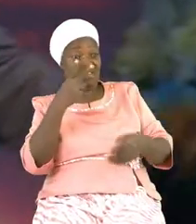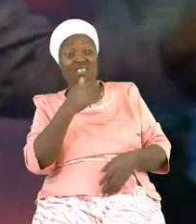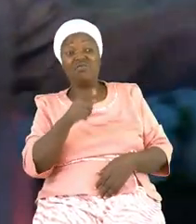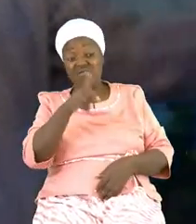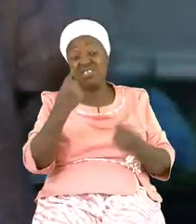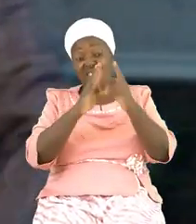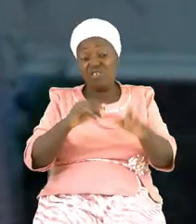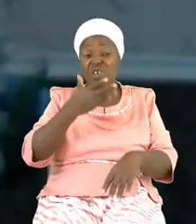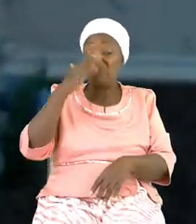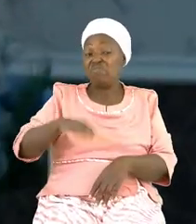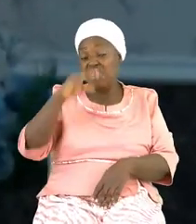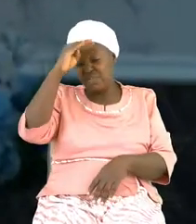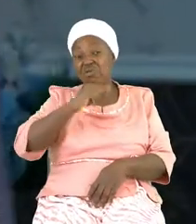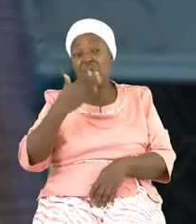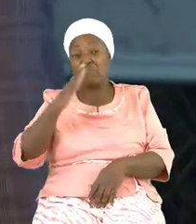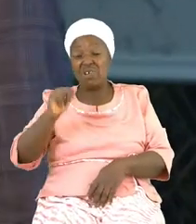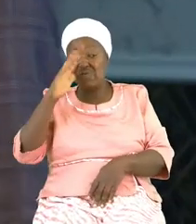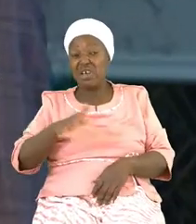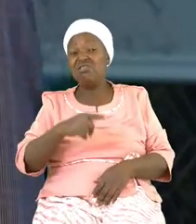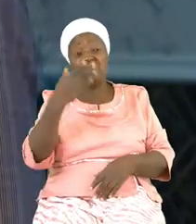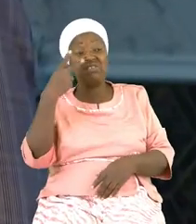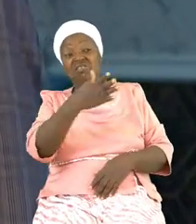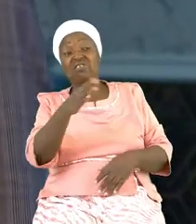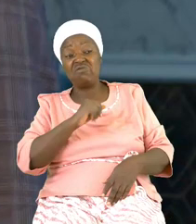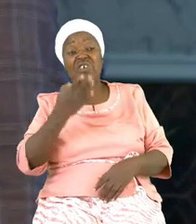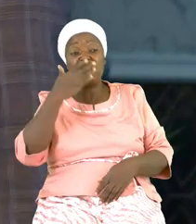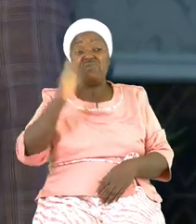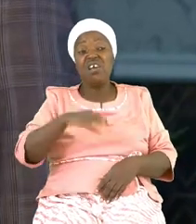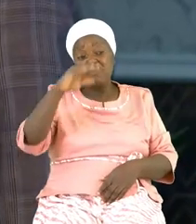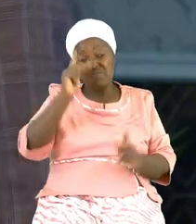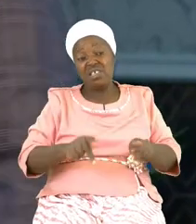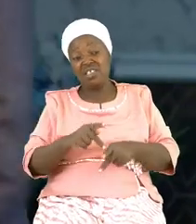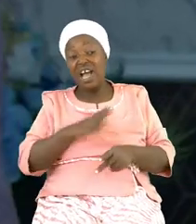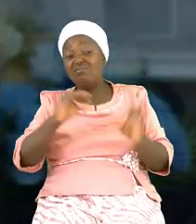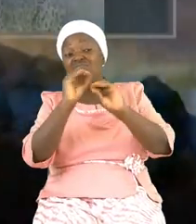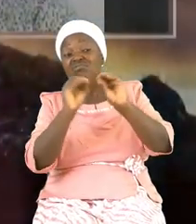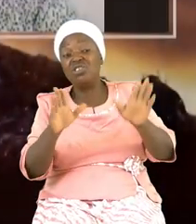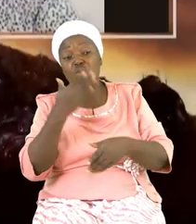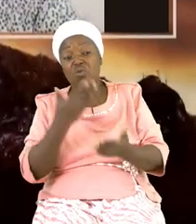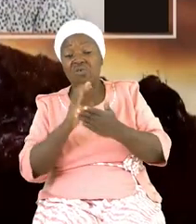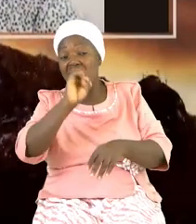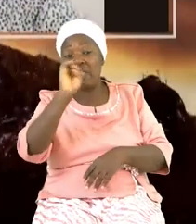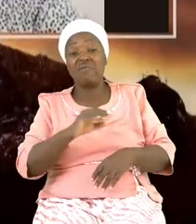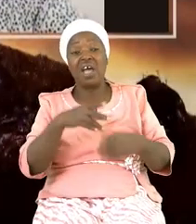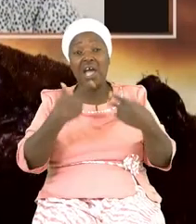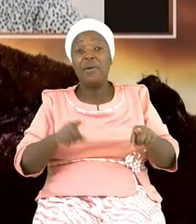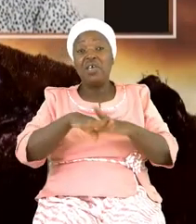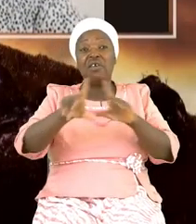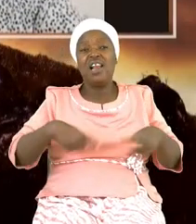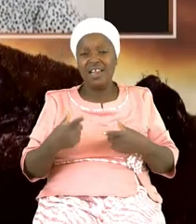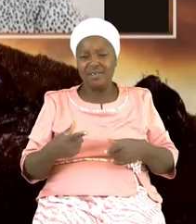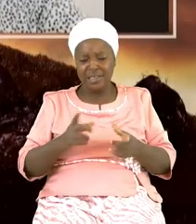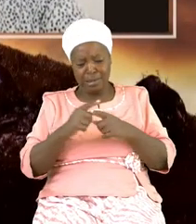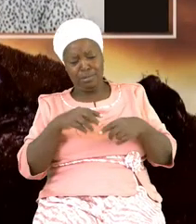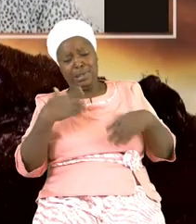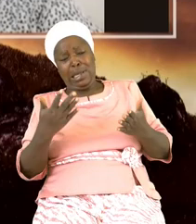a bad woman, you're an evil person, and nothing good will ever happen. And then you upset because